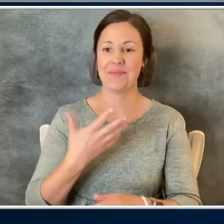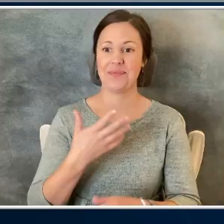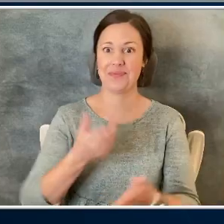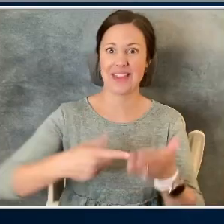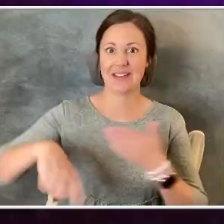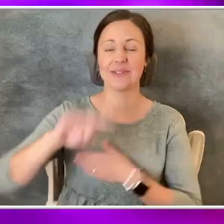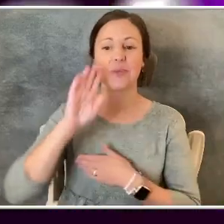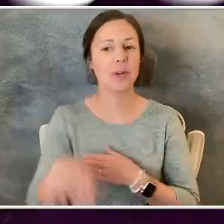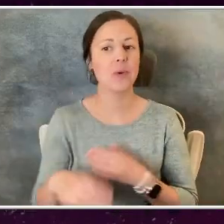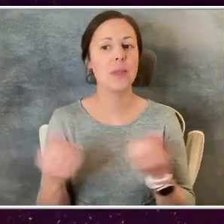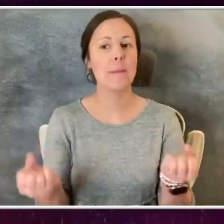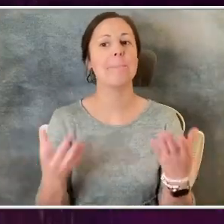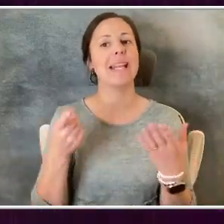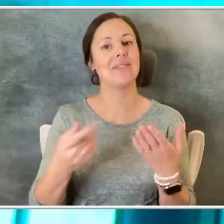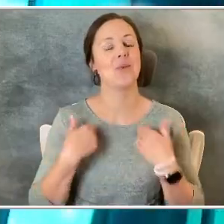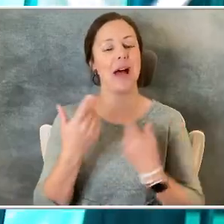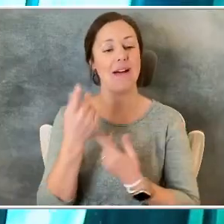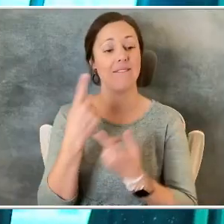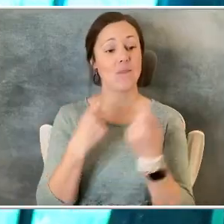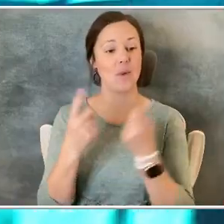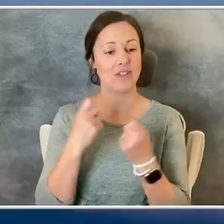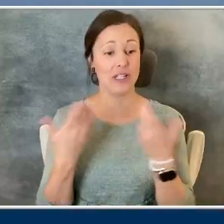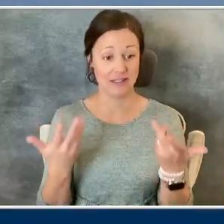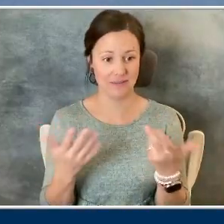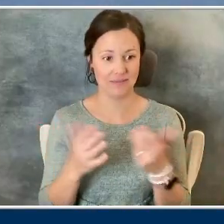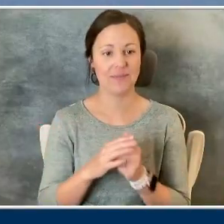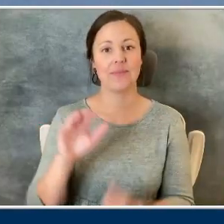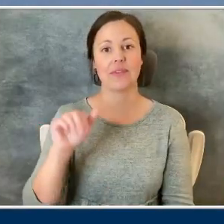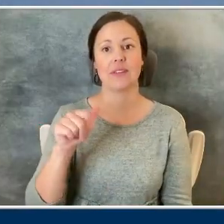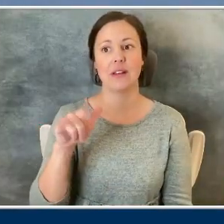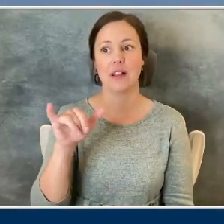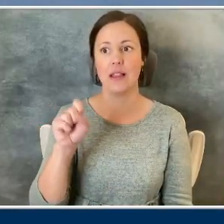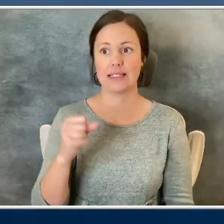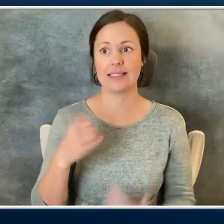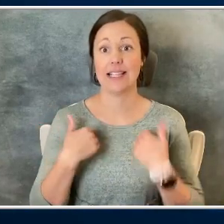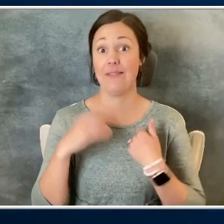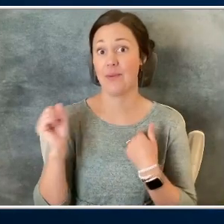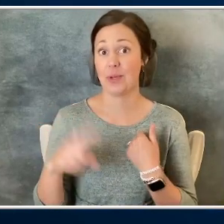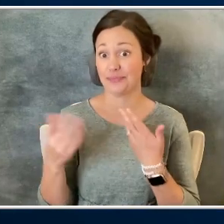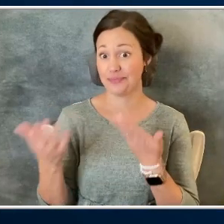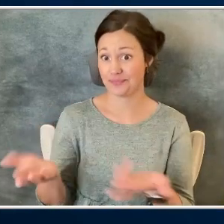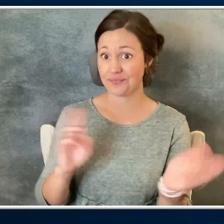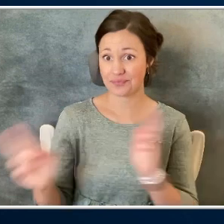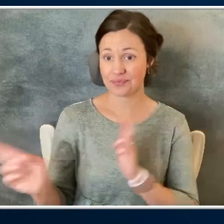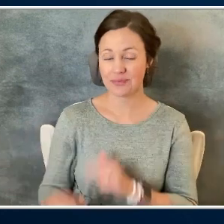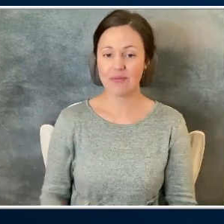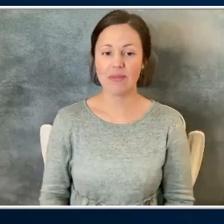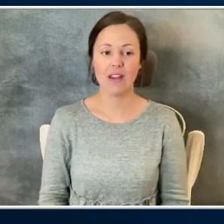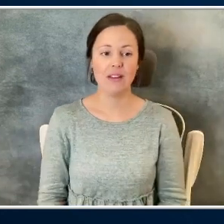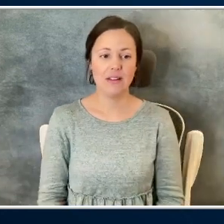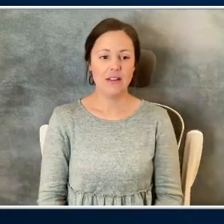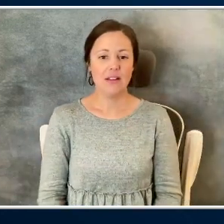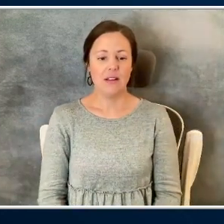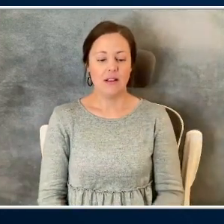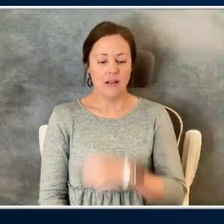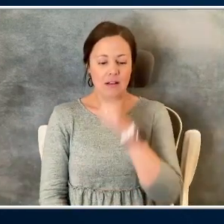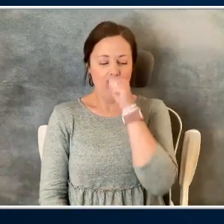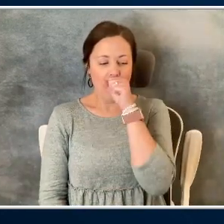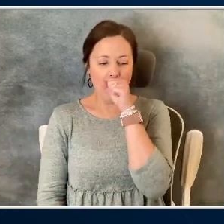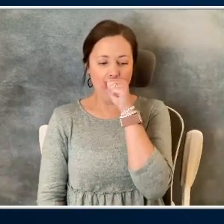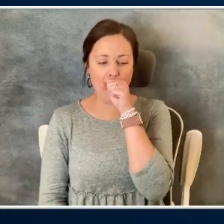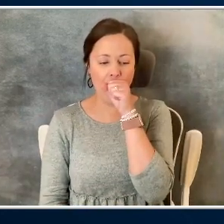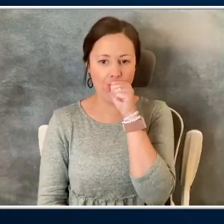have questions. Let's head to Studio B with Alexis Delcid. Good morning, doctors. We have an email right off the bat for